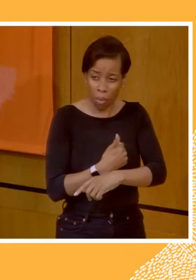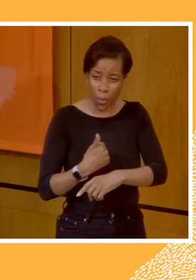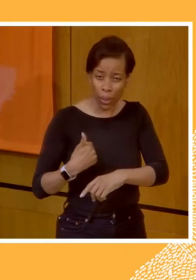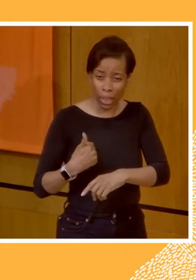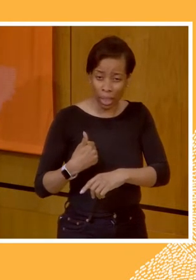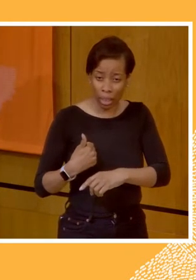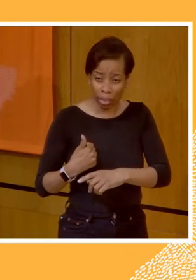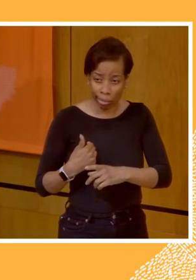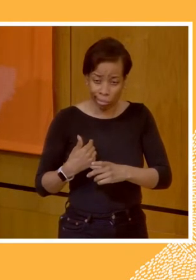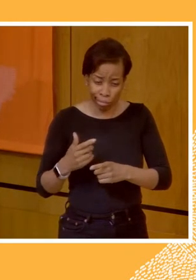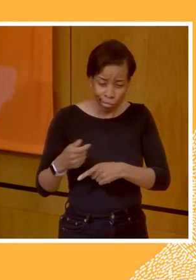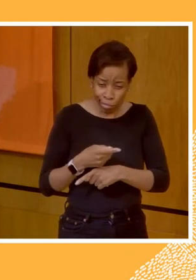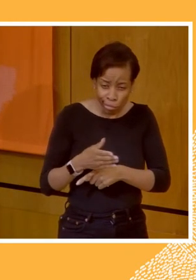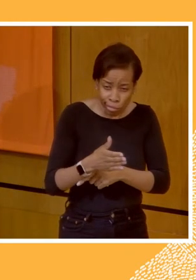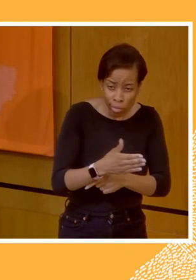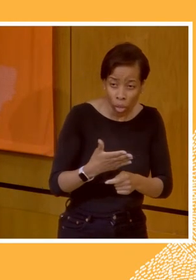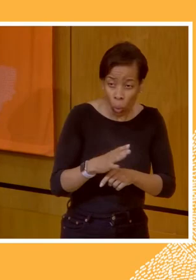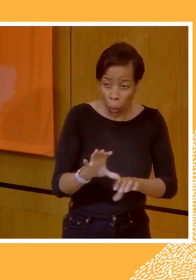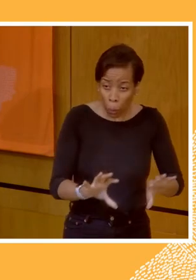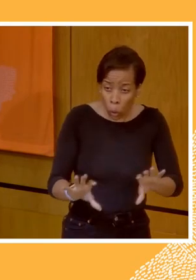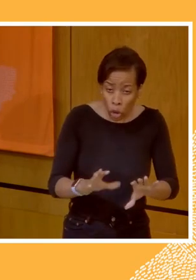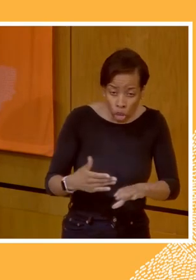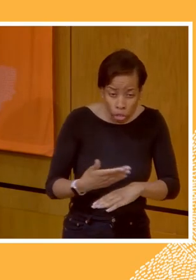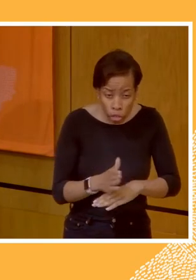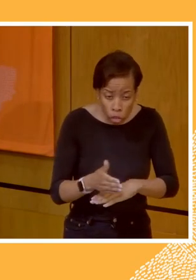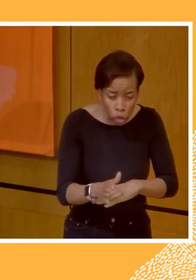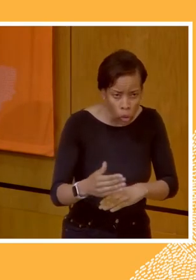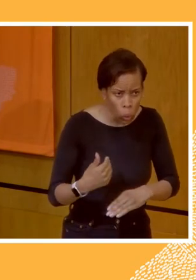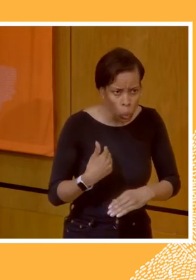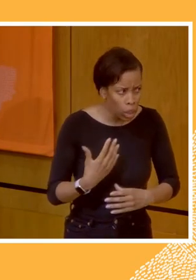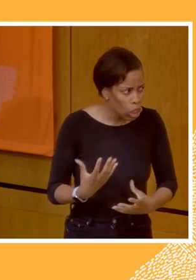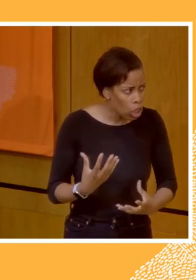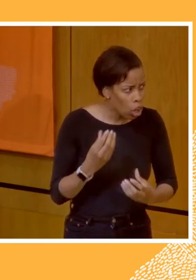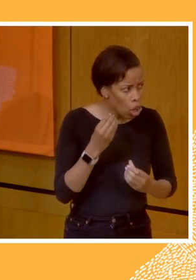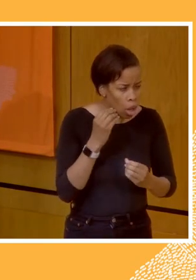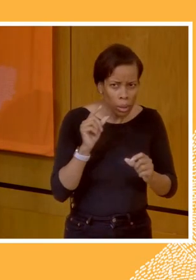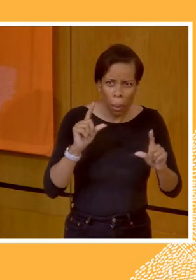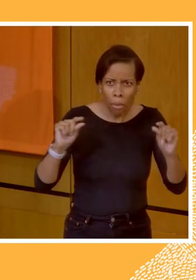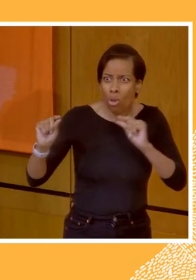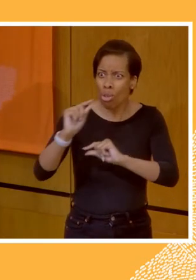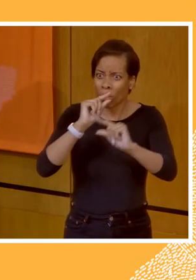bushes, and you could hear so many birds